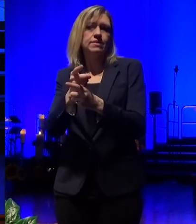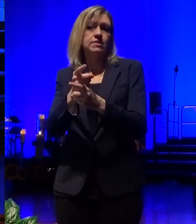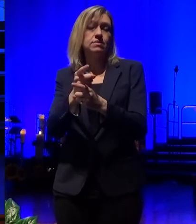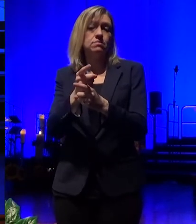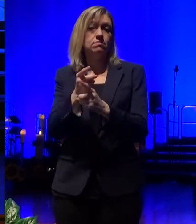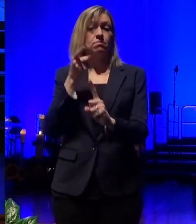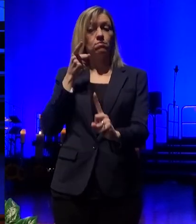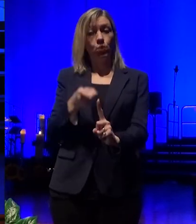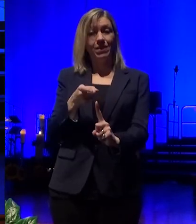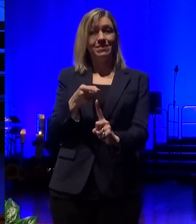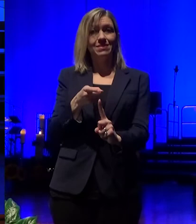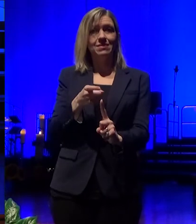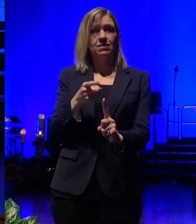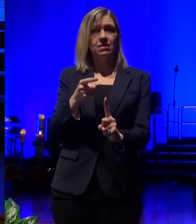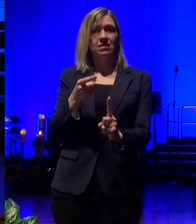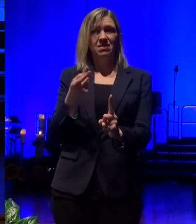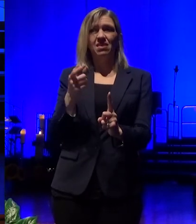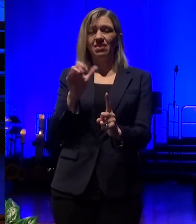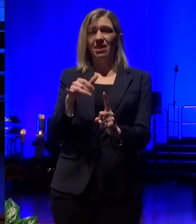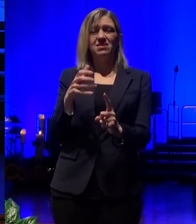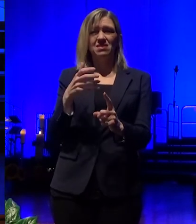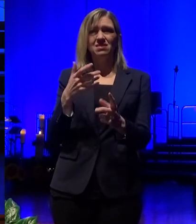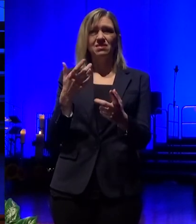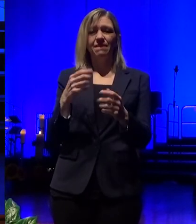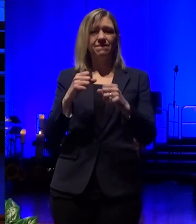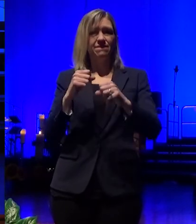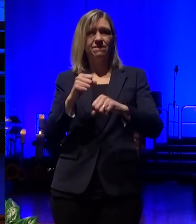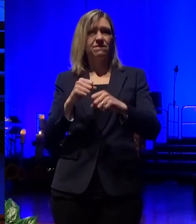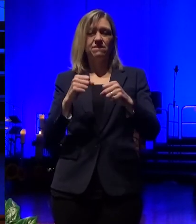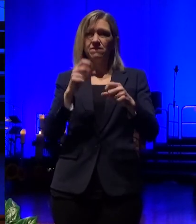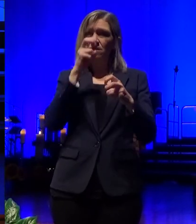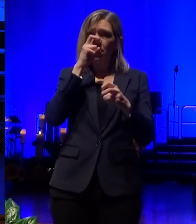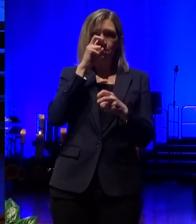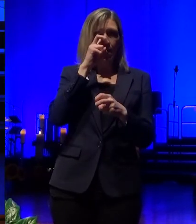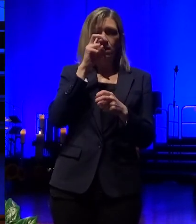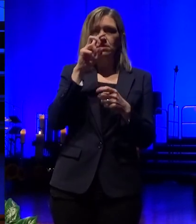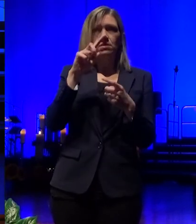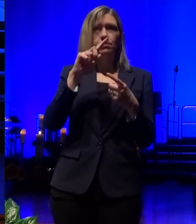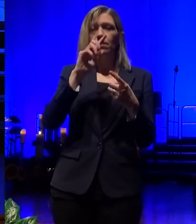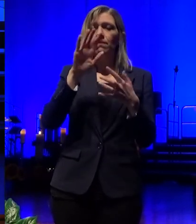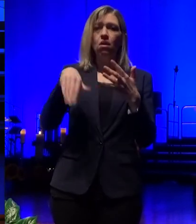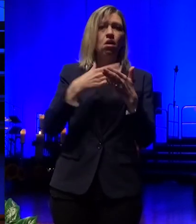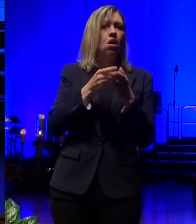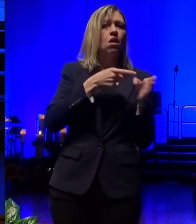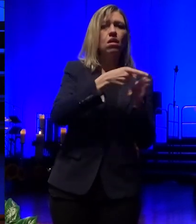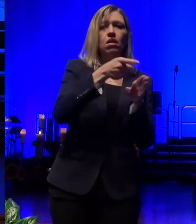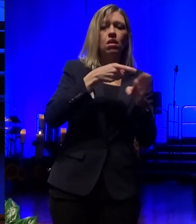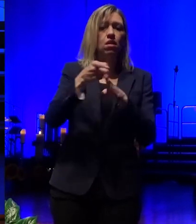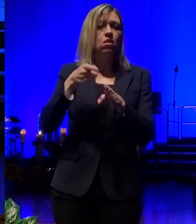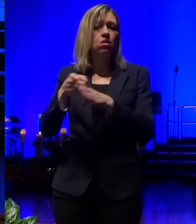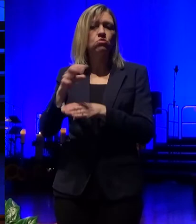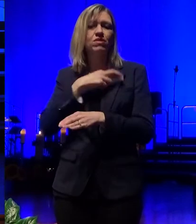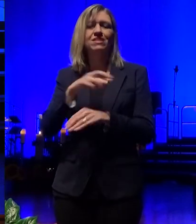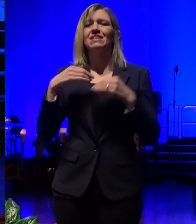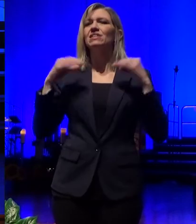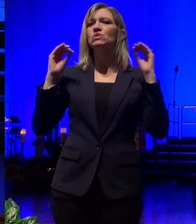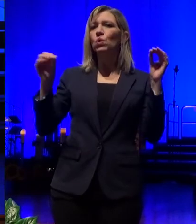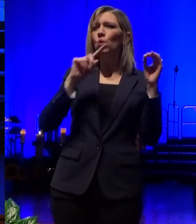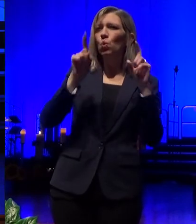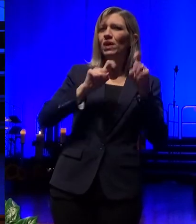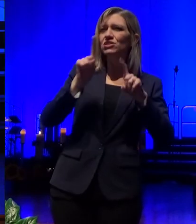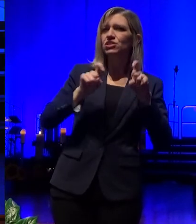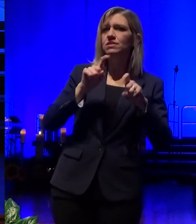the arrogance of fundamentalism. Like fundamentalists of all religious stripes, they have no questions, only